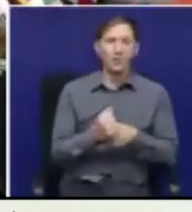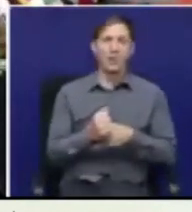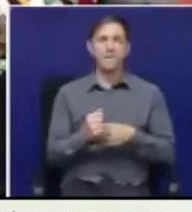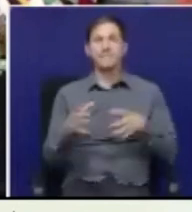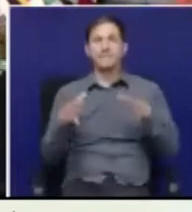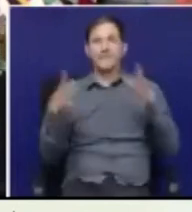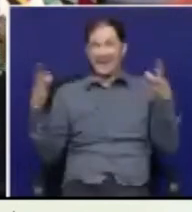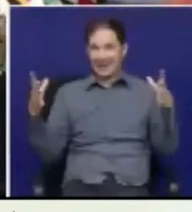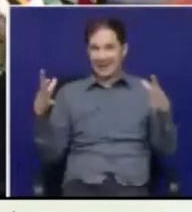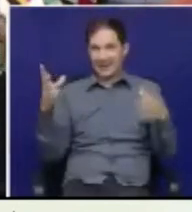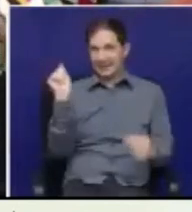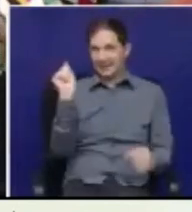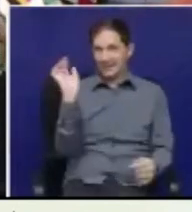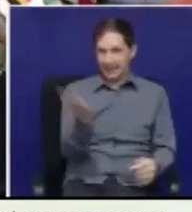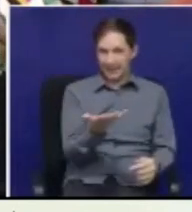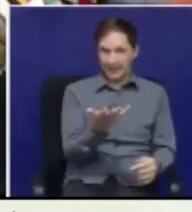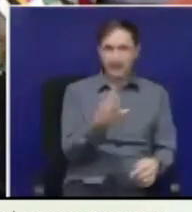500,000.